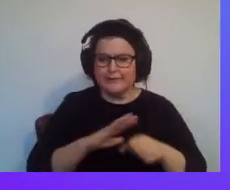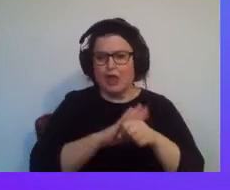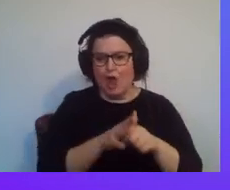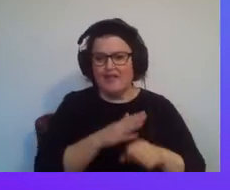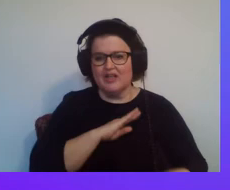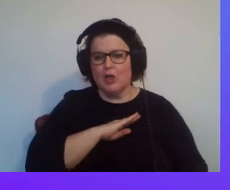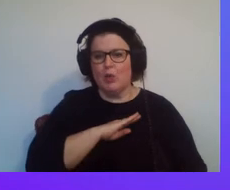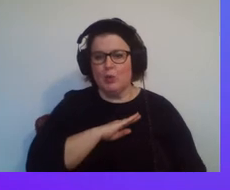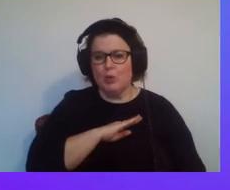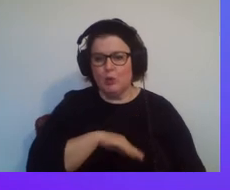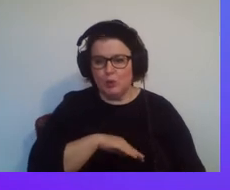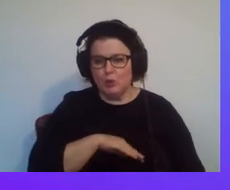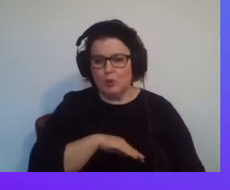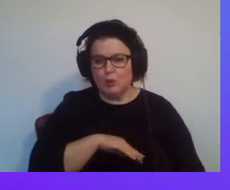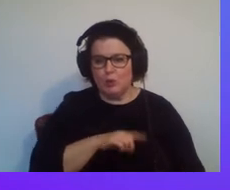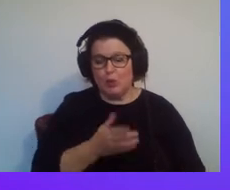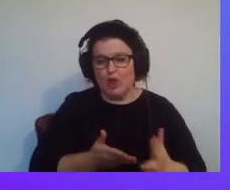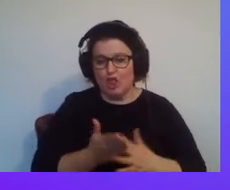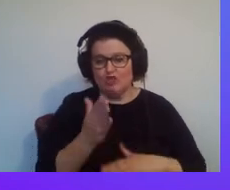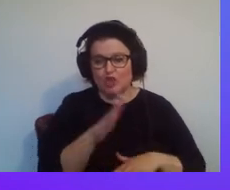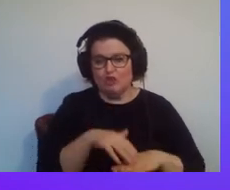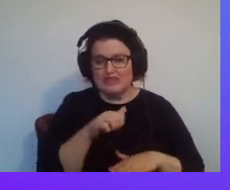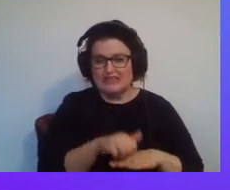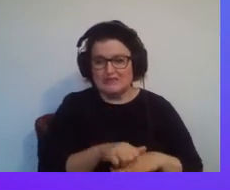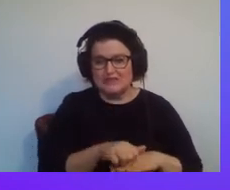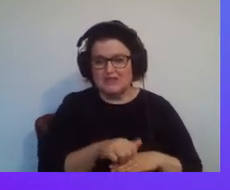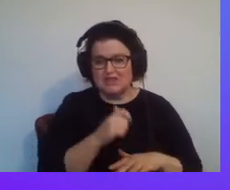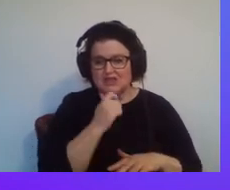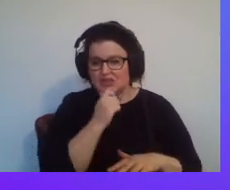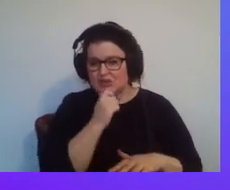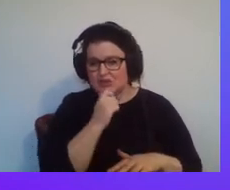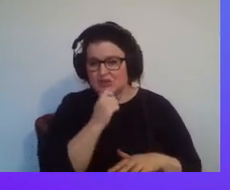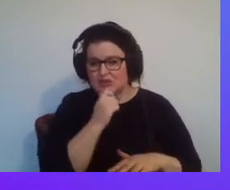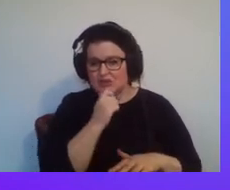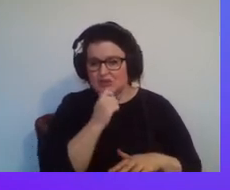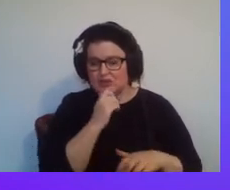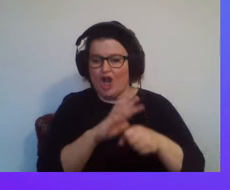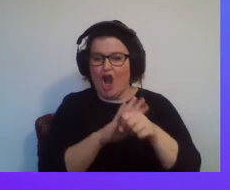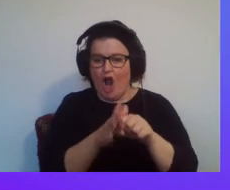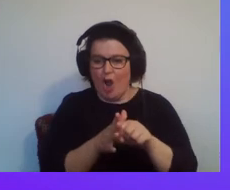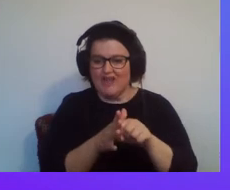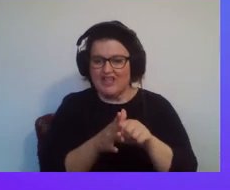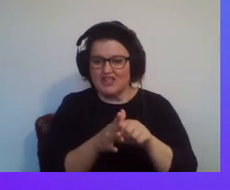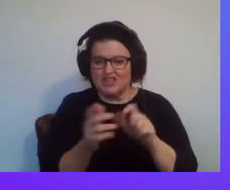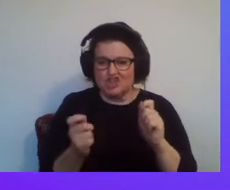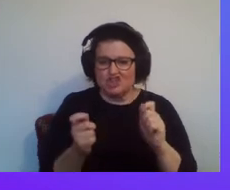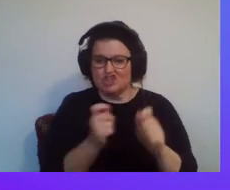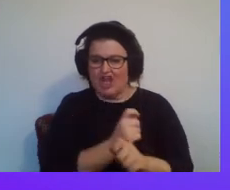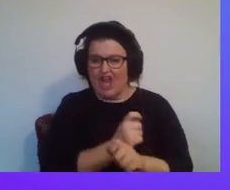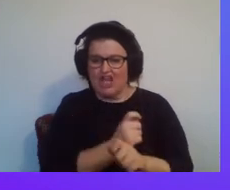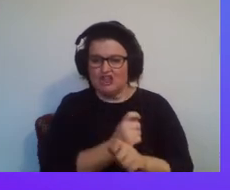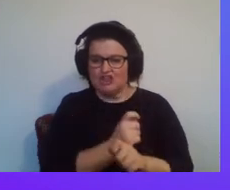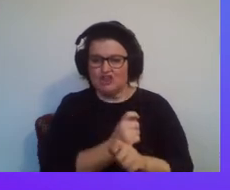know, over the Christmas period, we saw a new variant, which was far more transmissible than the